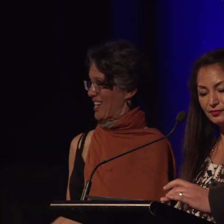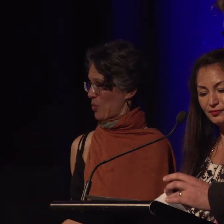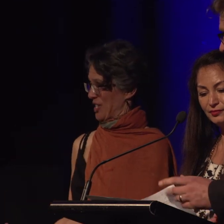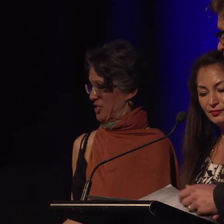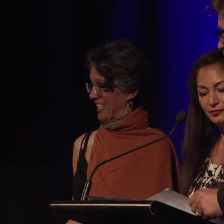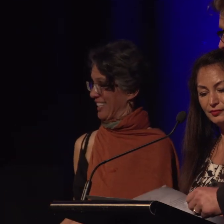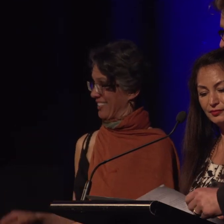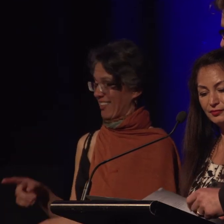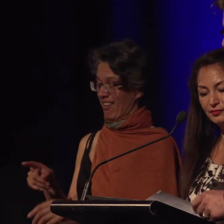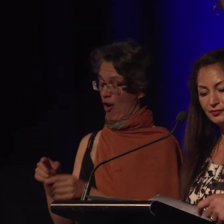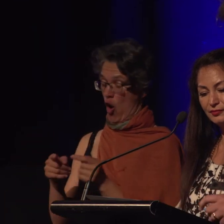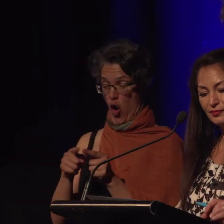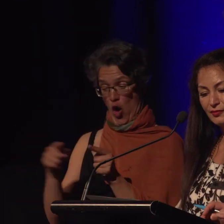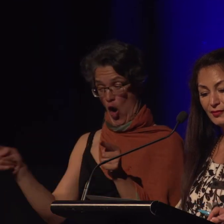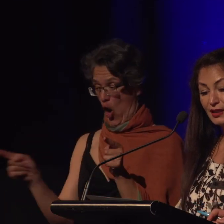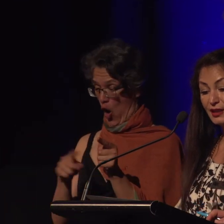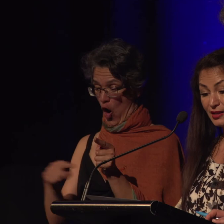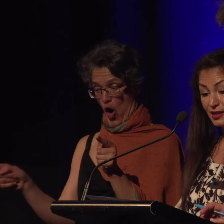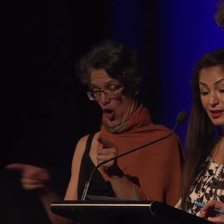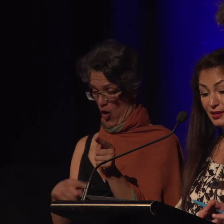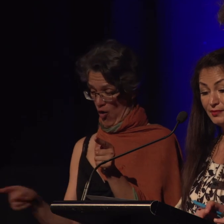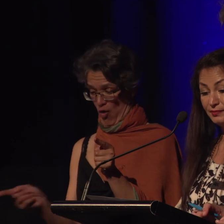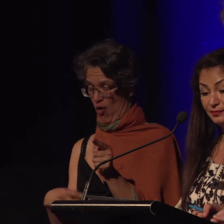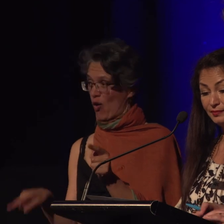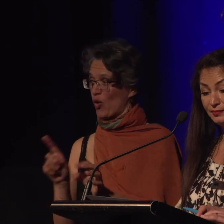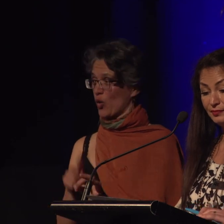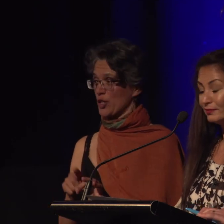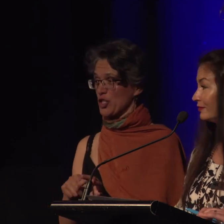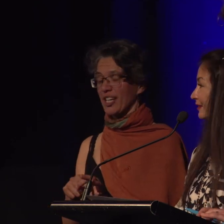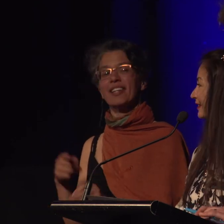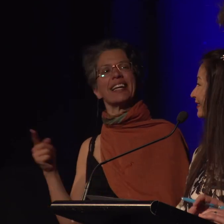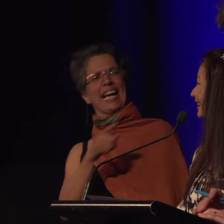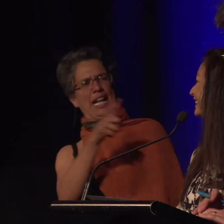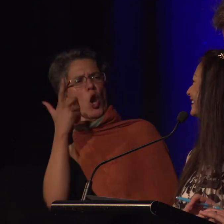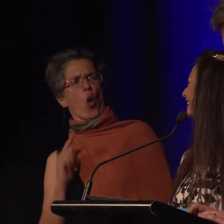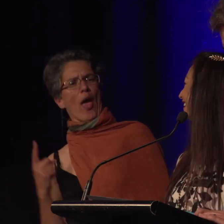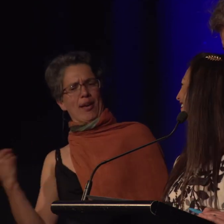is the longest question of the evening. Ah. But. Yes. He's a lawyer. He'll